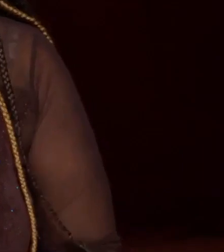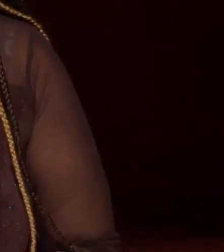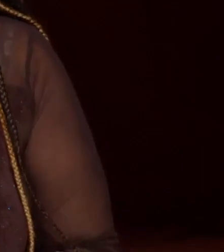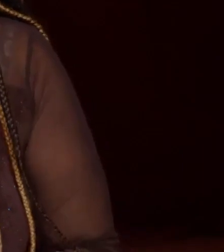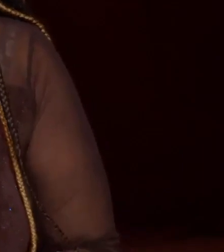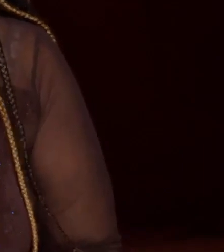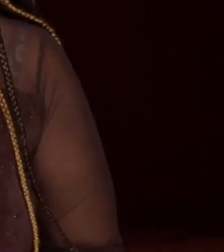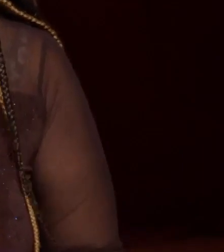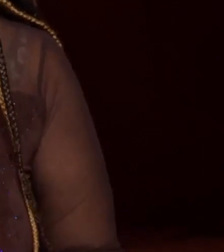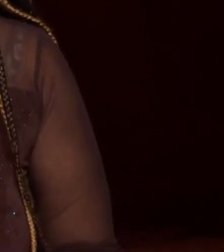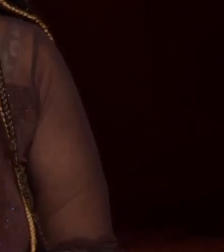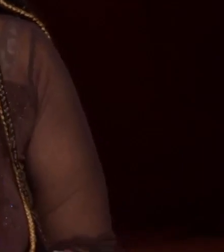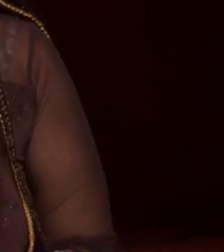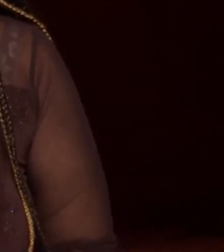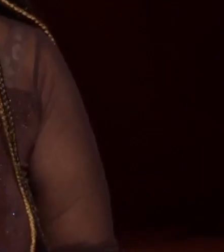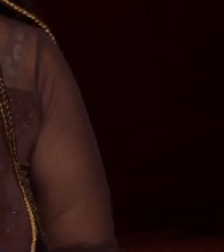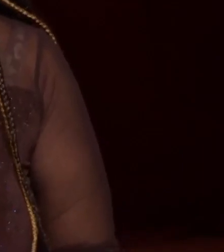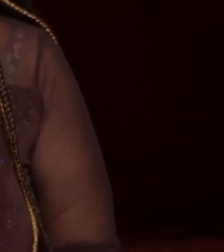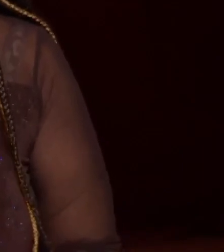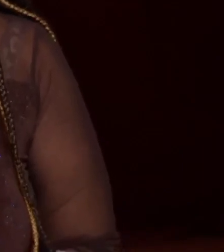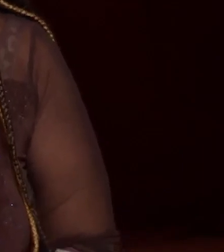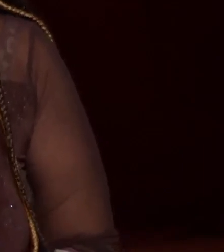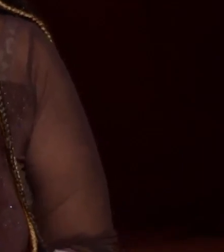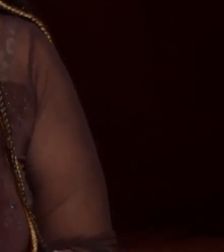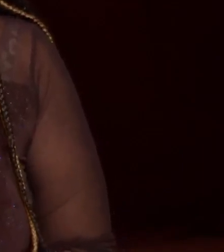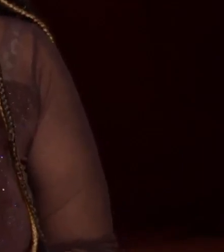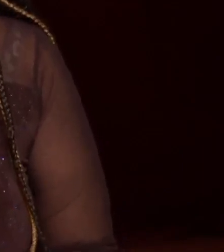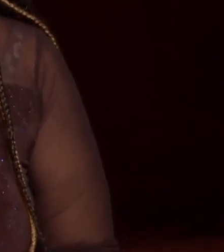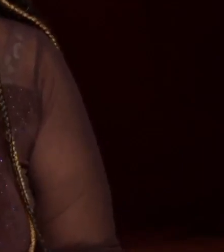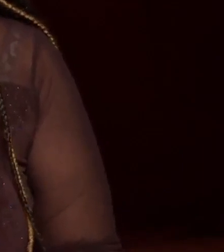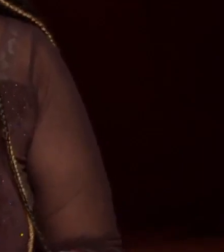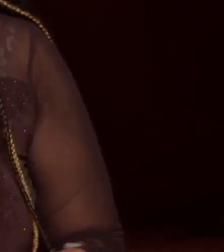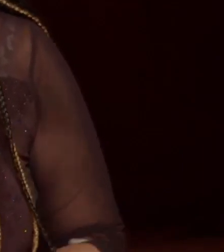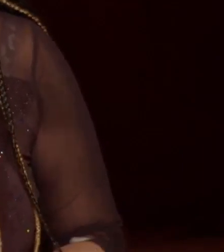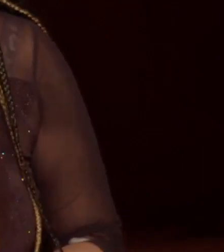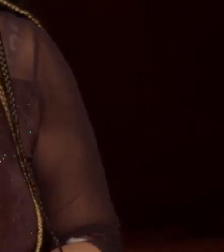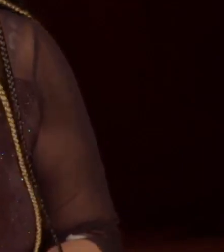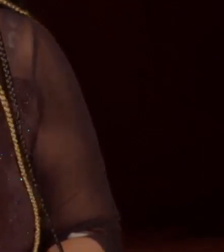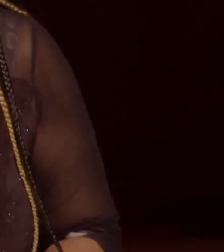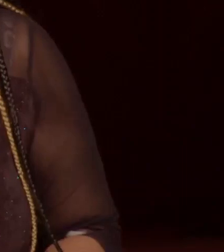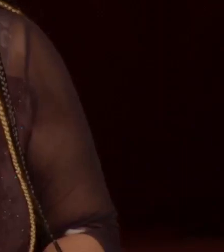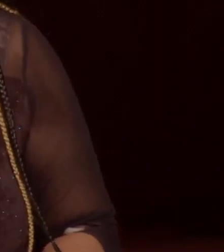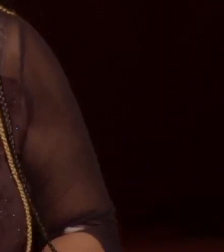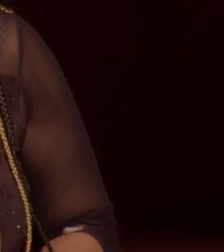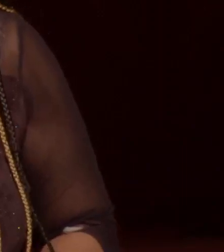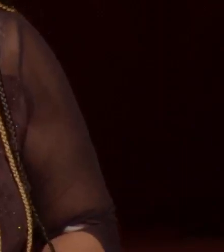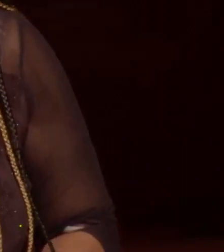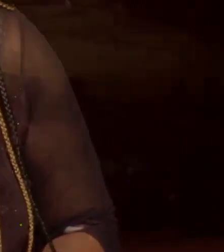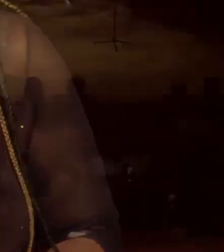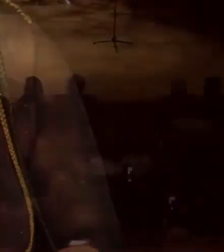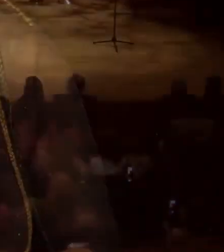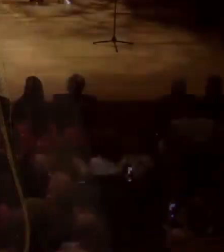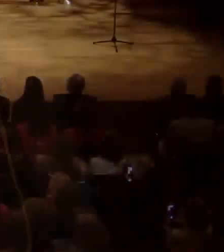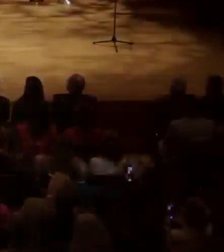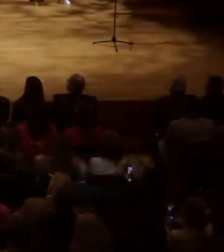UMSL student Arissa Fort Jones, who will sing the Star-Spangled Banner and lift every